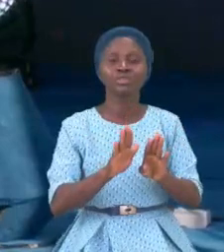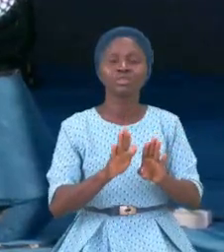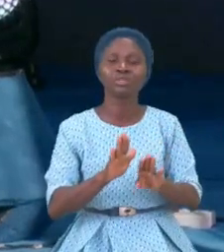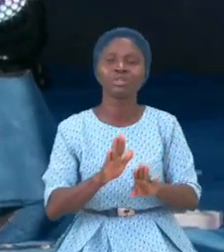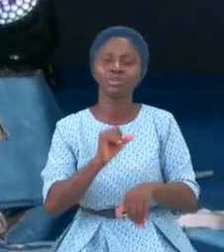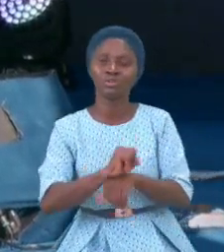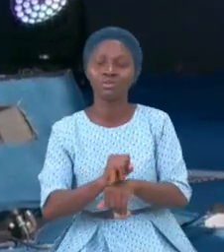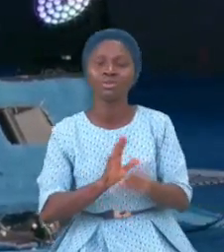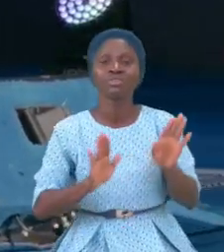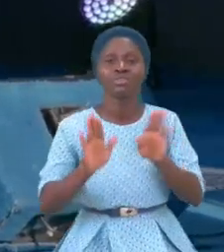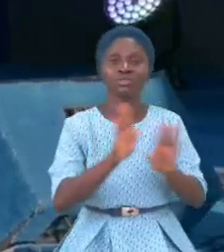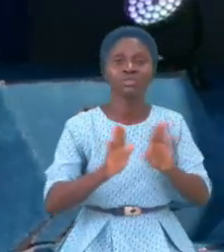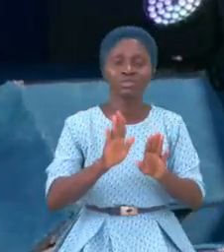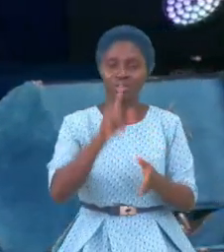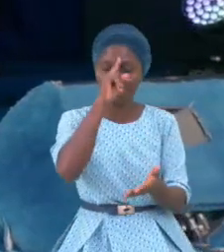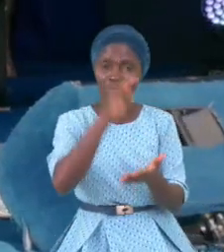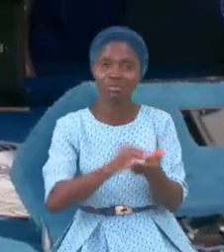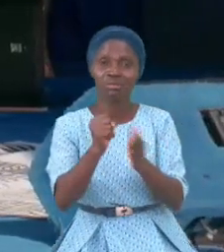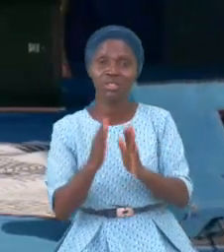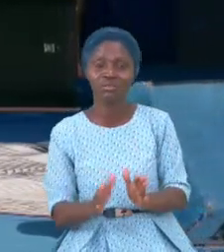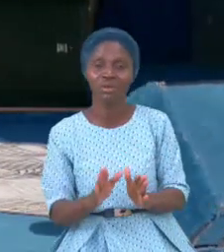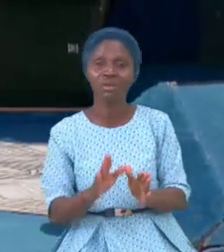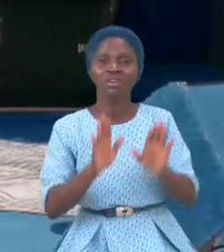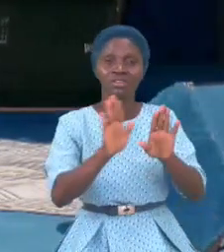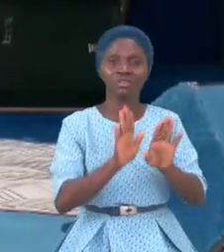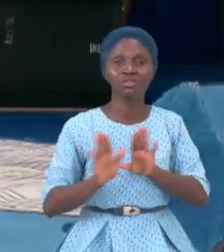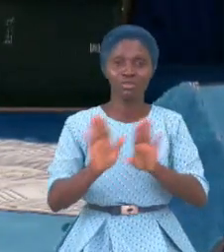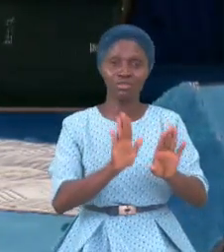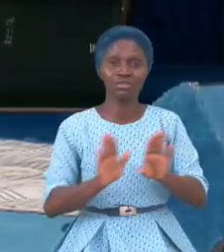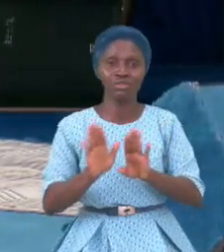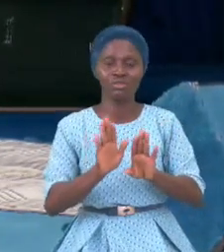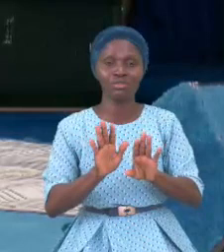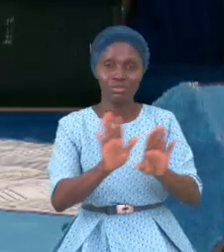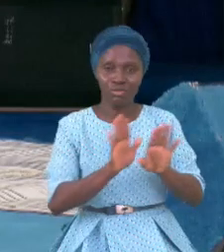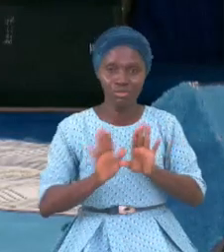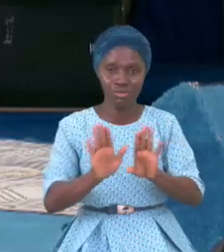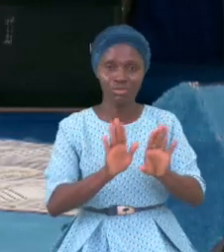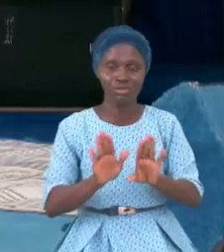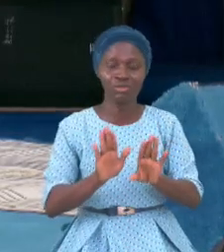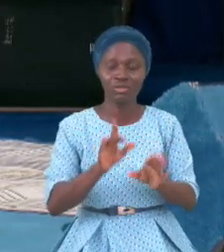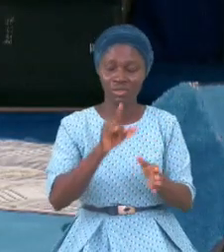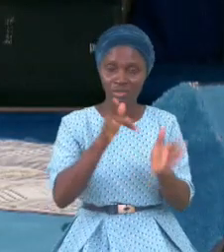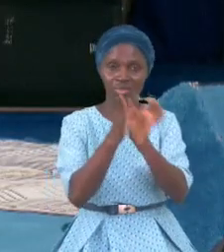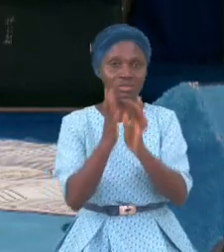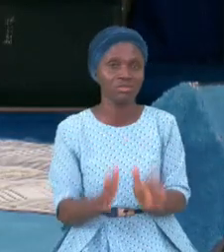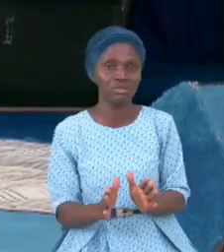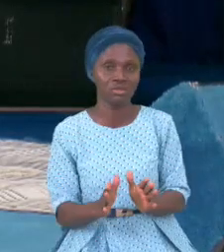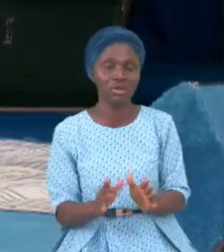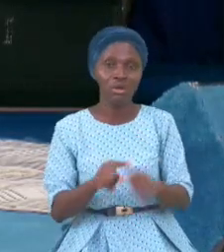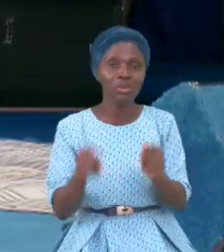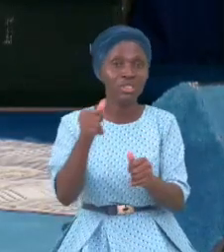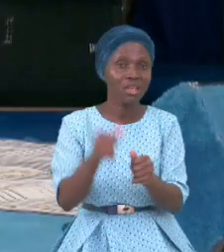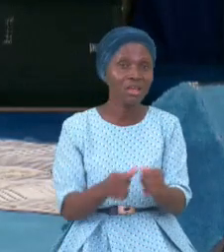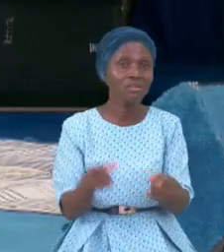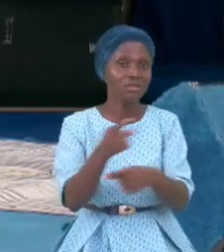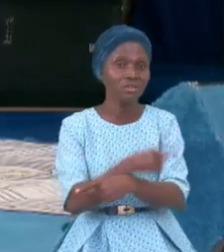the Sunday Believer, the Sunday Convert. All the days of your life, every time, everywhere, in